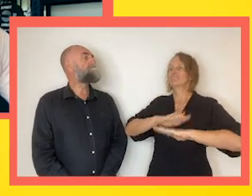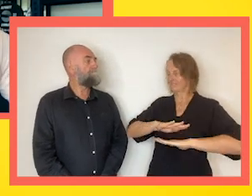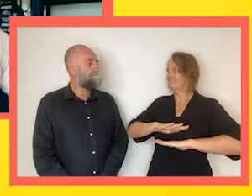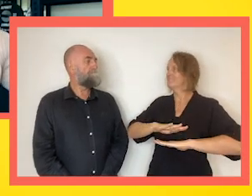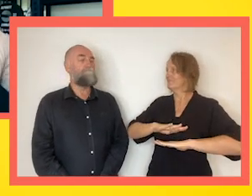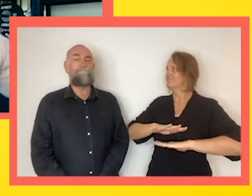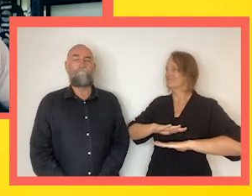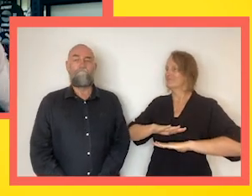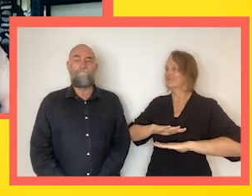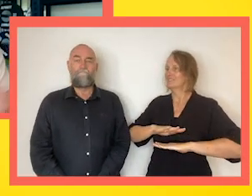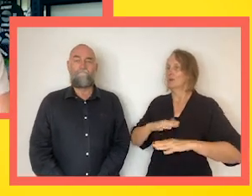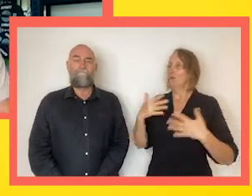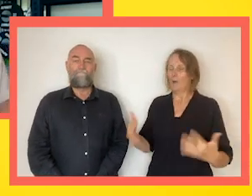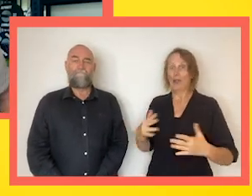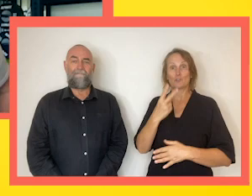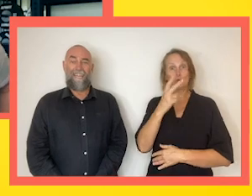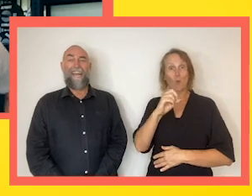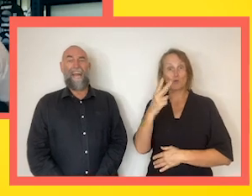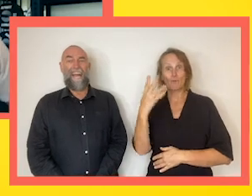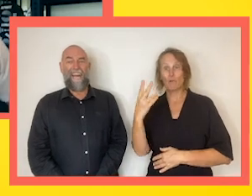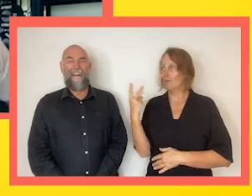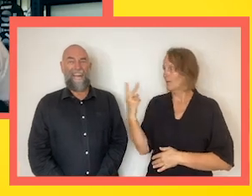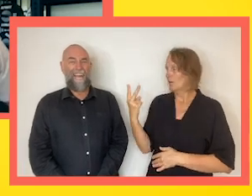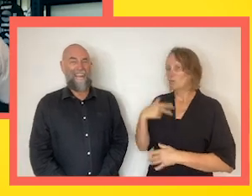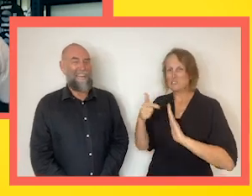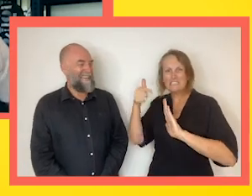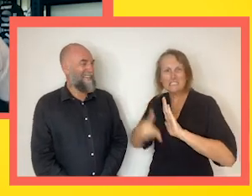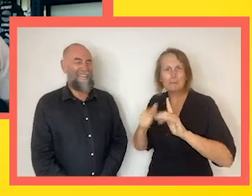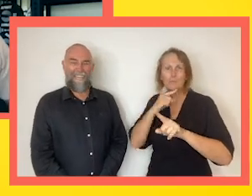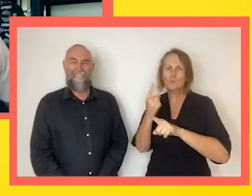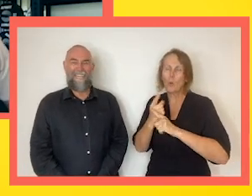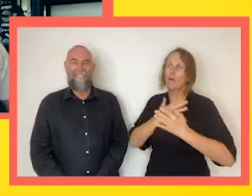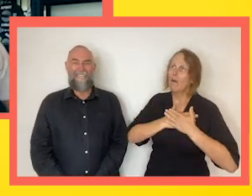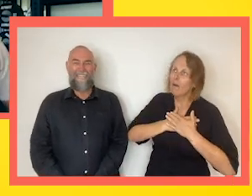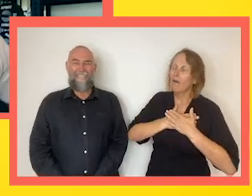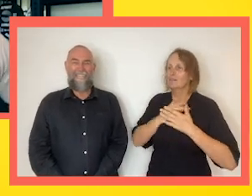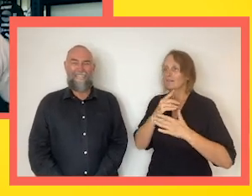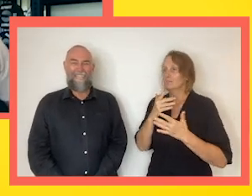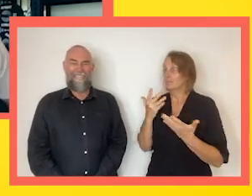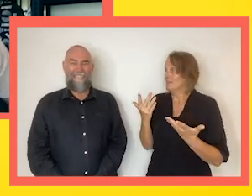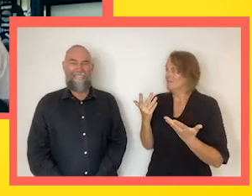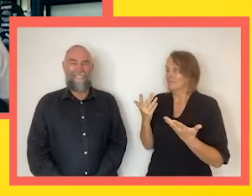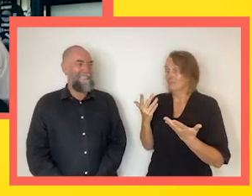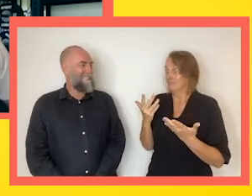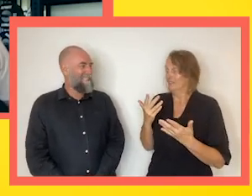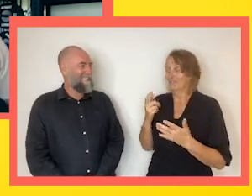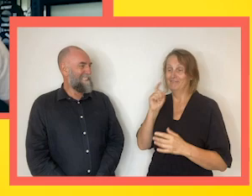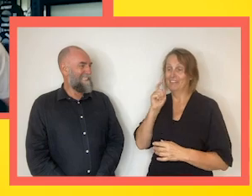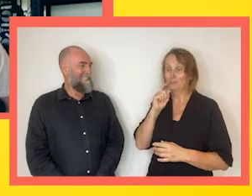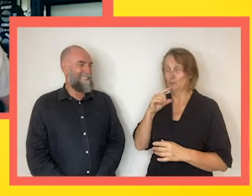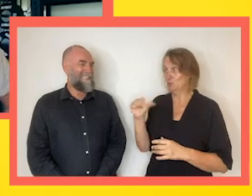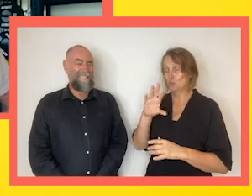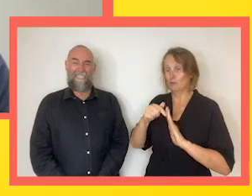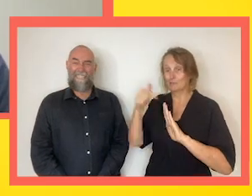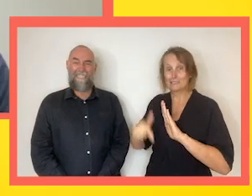life. So look at us go, Kurt. Start of 2024 and we're just getting all deep and we weren't meant to do that, were we?